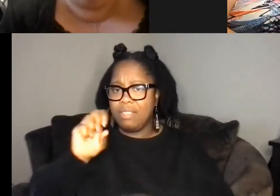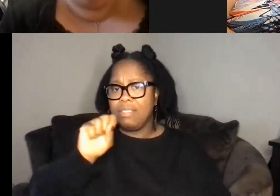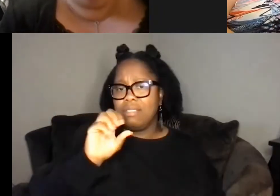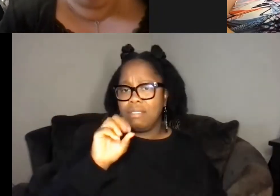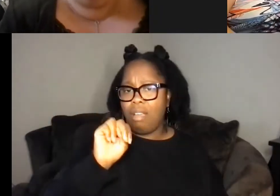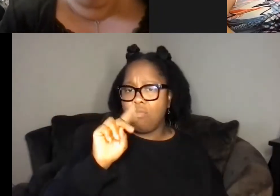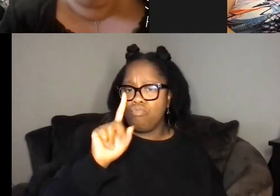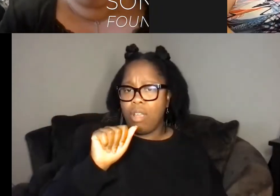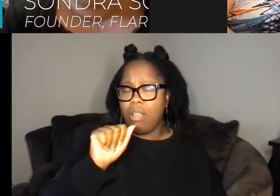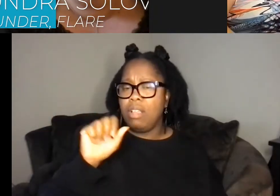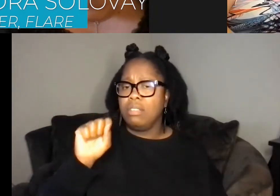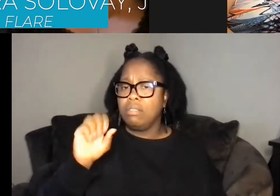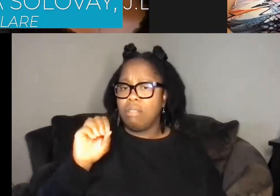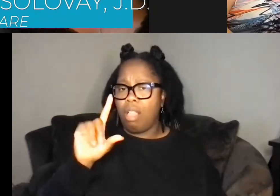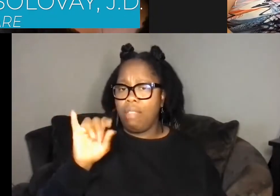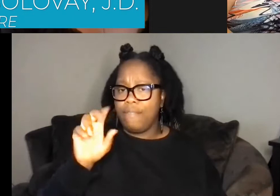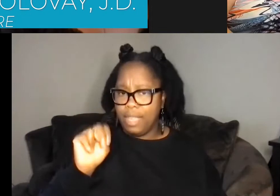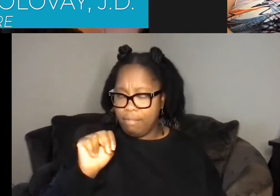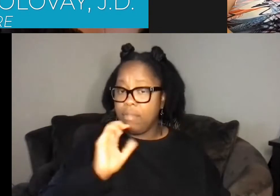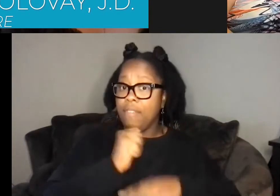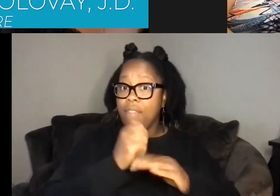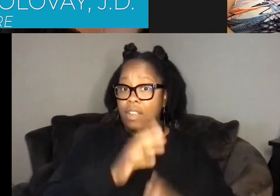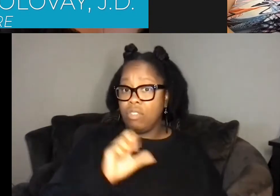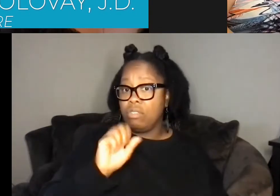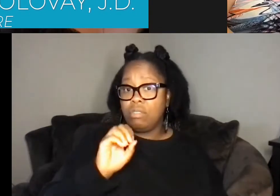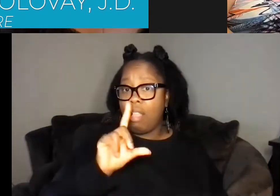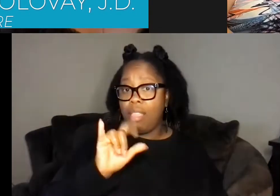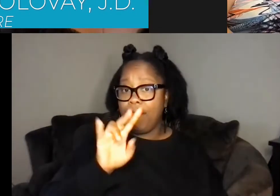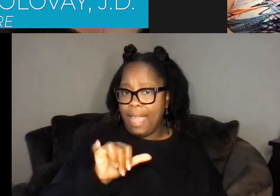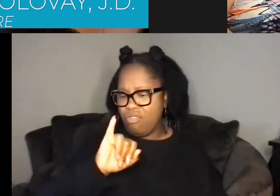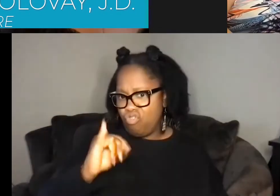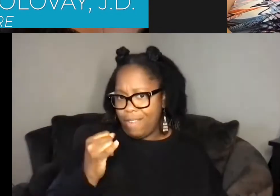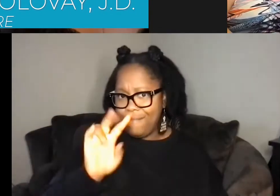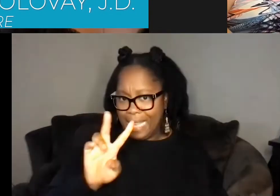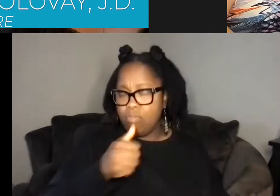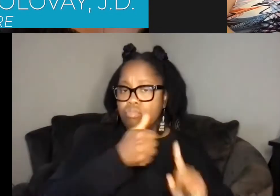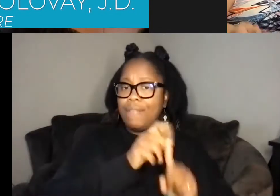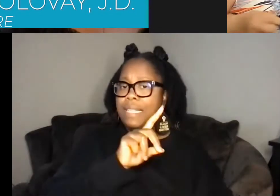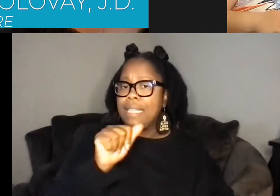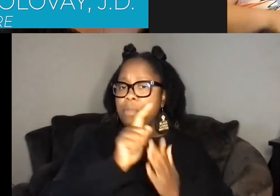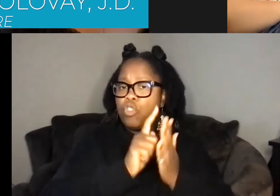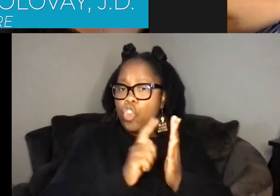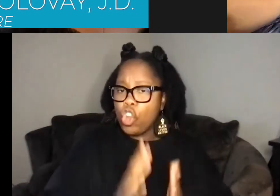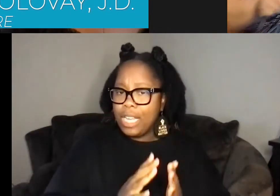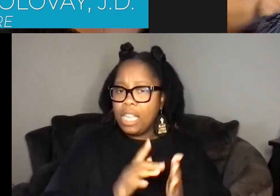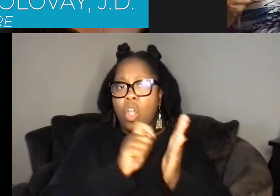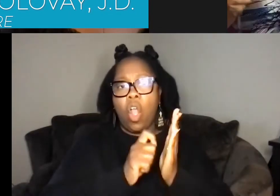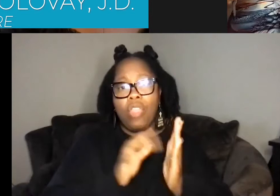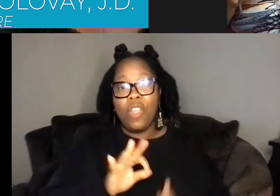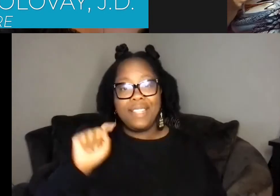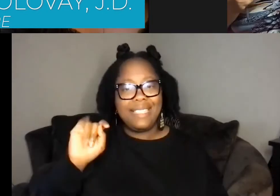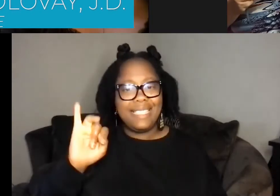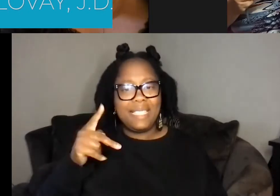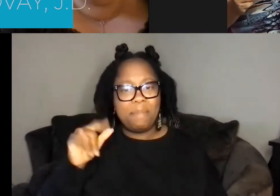Salovey. Founder Sandra Salovey, JD, is a disabled attorney, author of Tipping the Scales